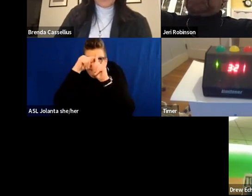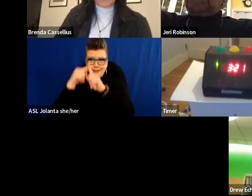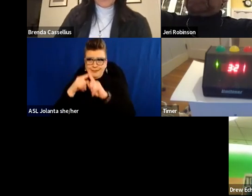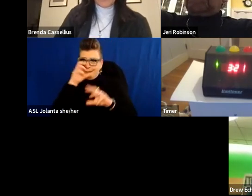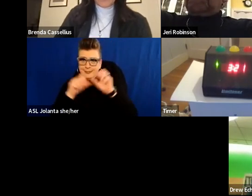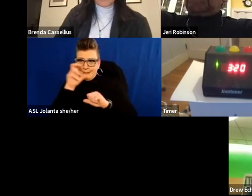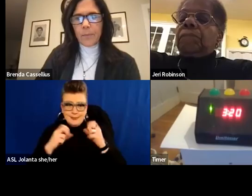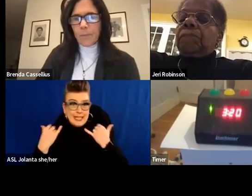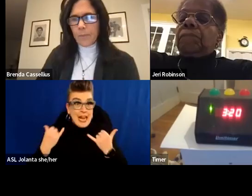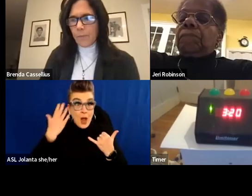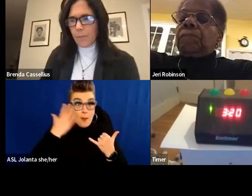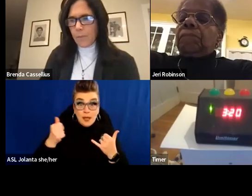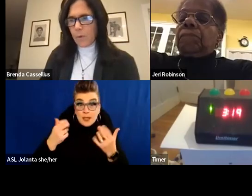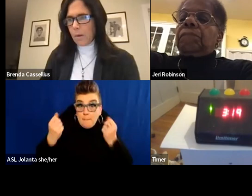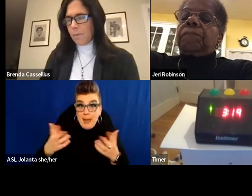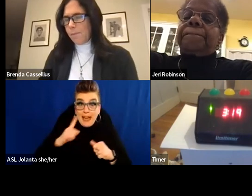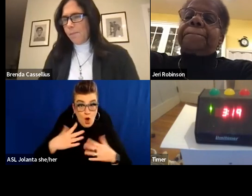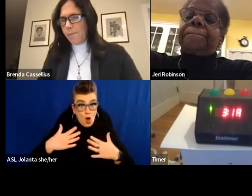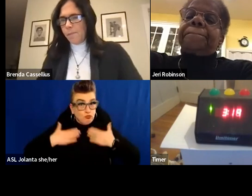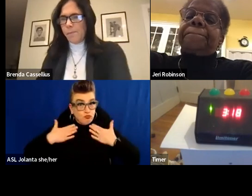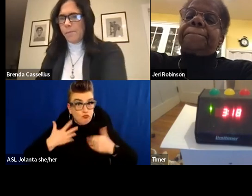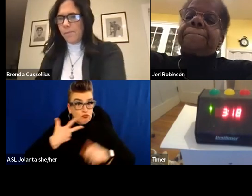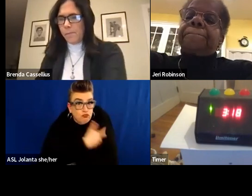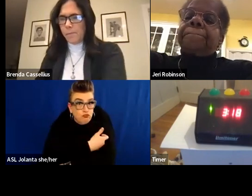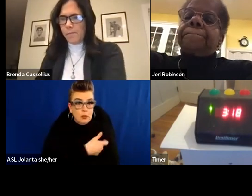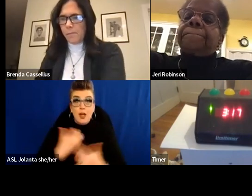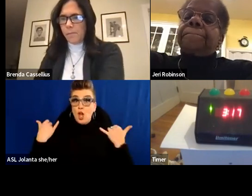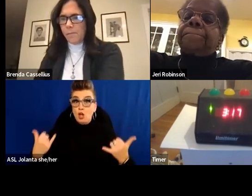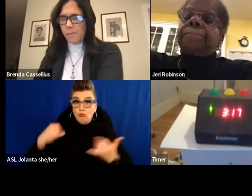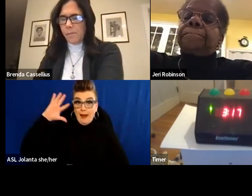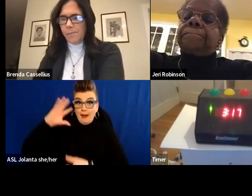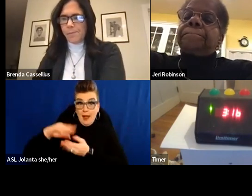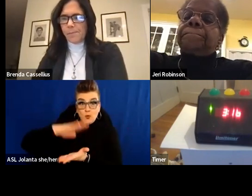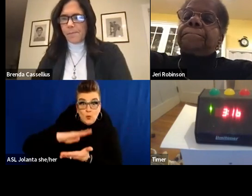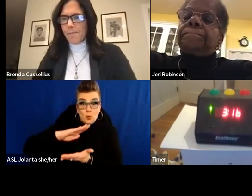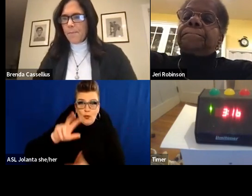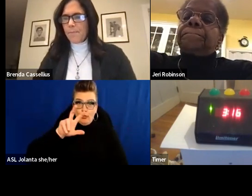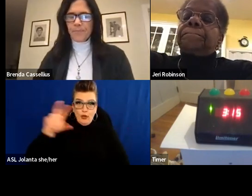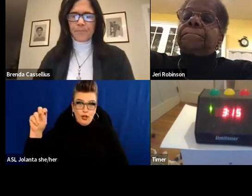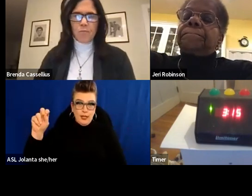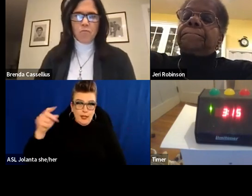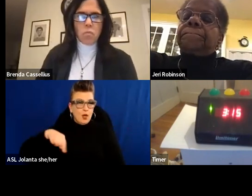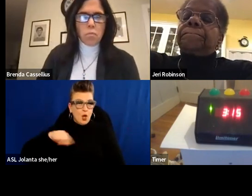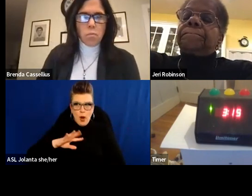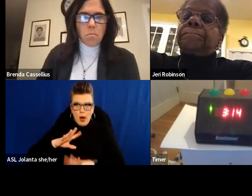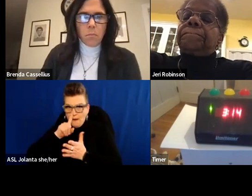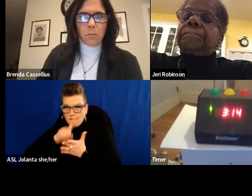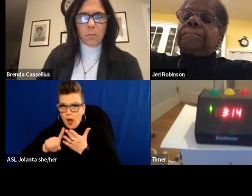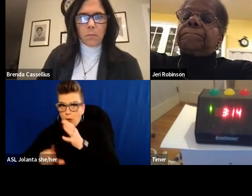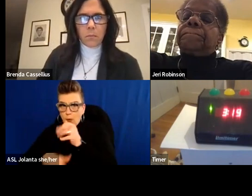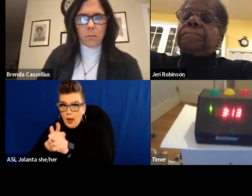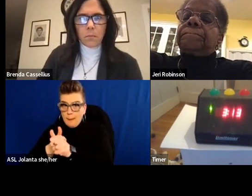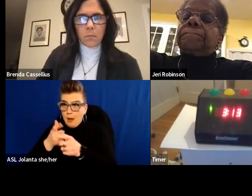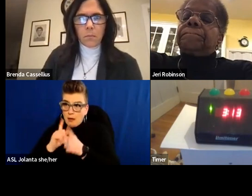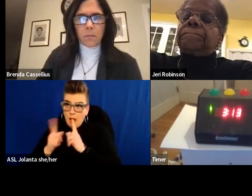we have about 30 schools uh that we're currently doing some follow-up uh conversations with to get specific